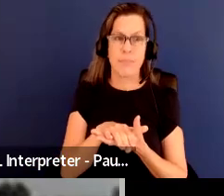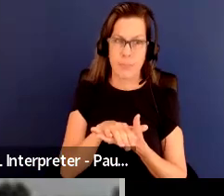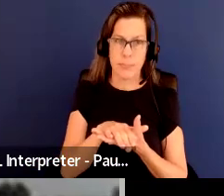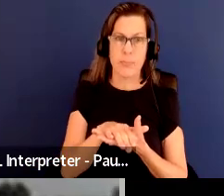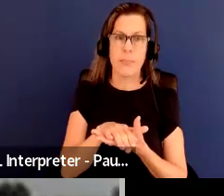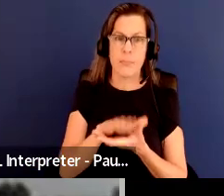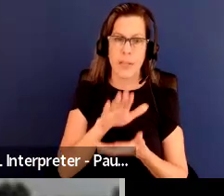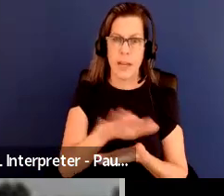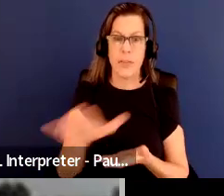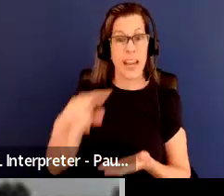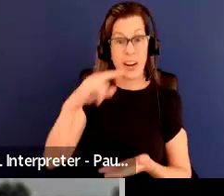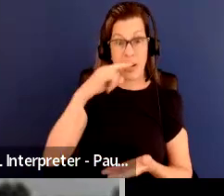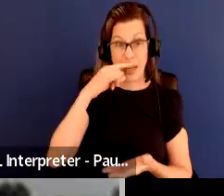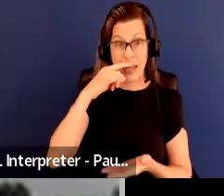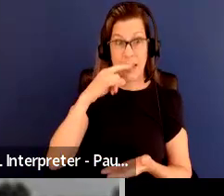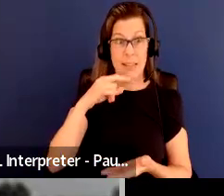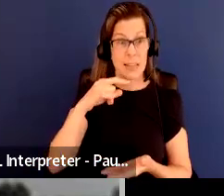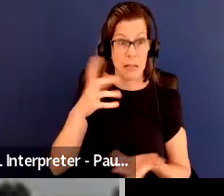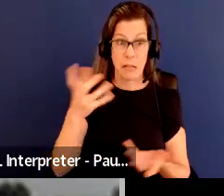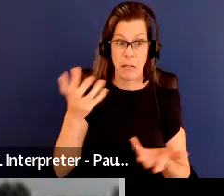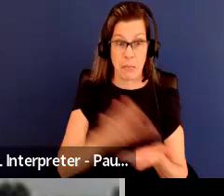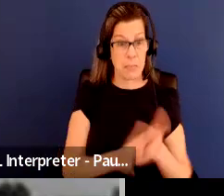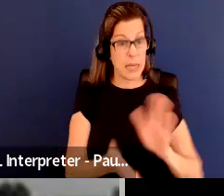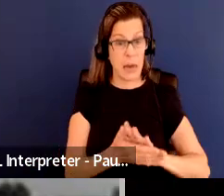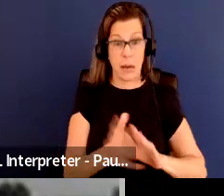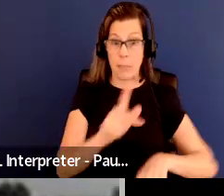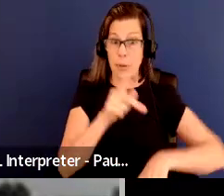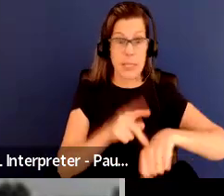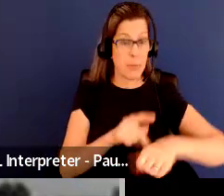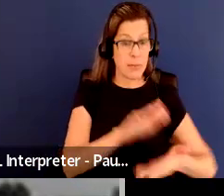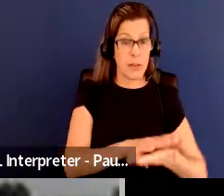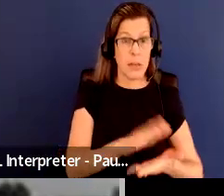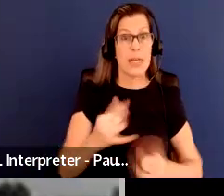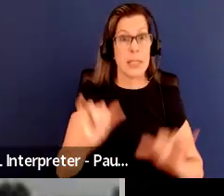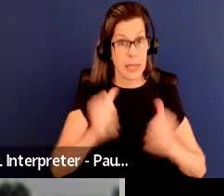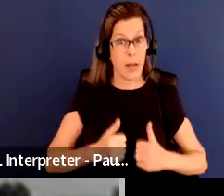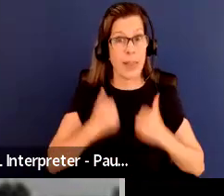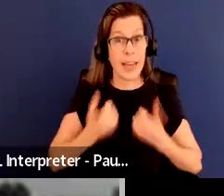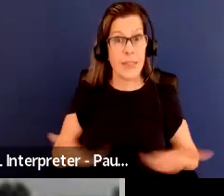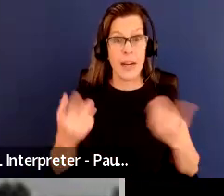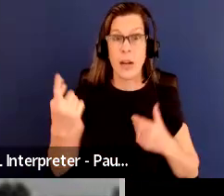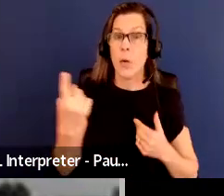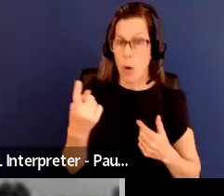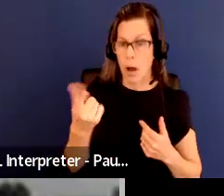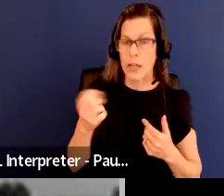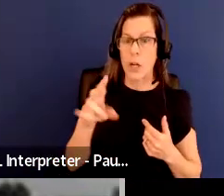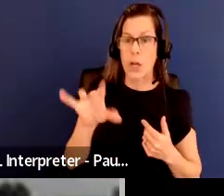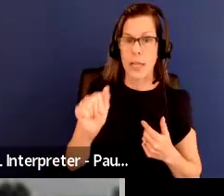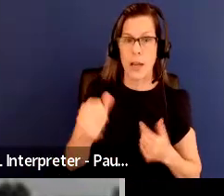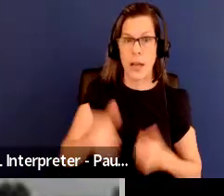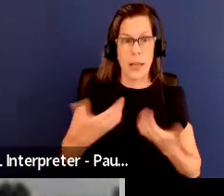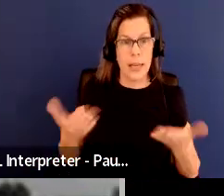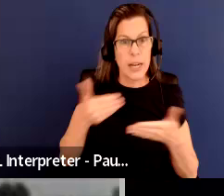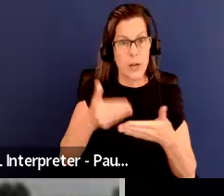their kids have come, they're principals, and they still live up here. One of the Garcias lived here by the water